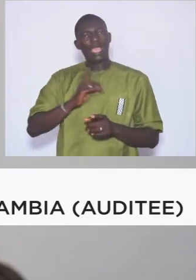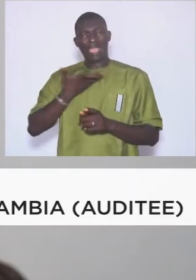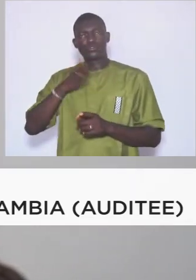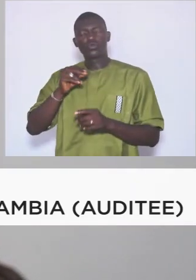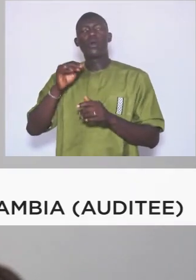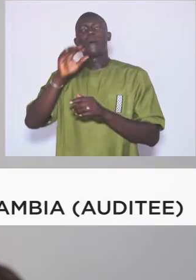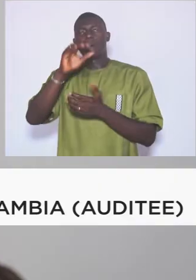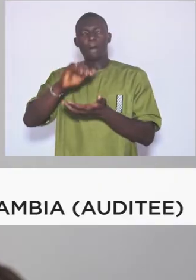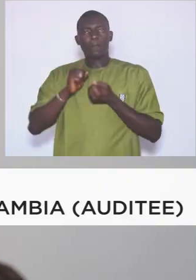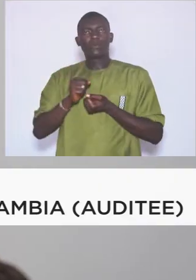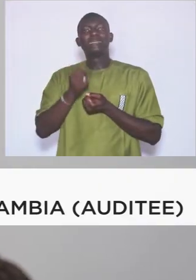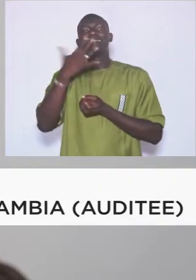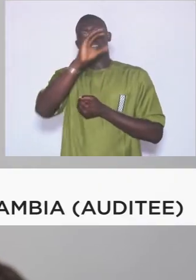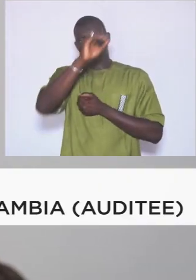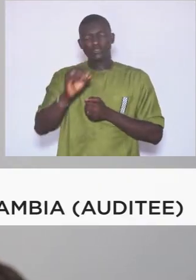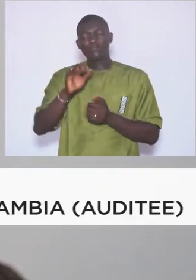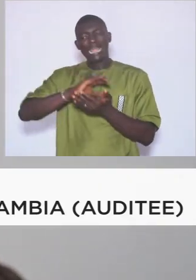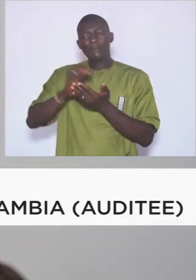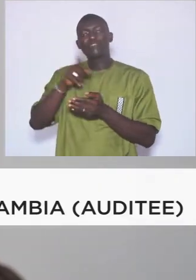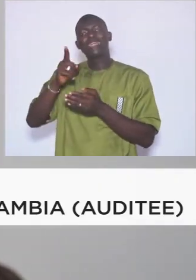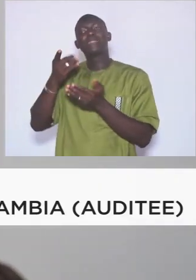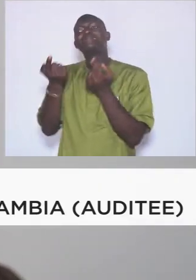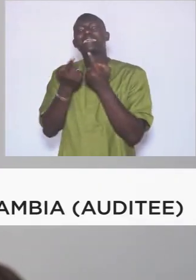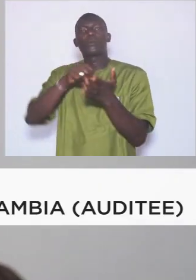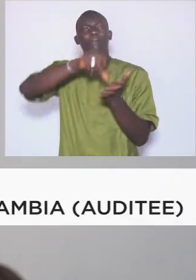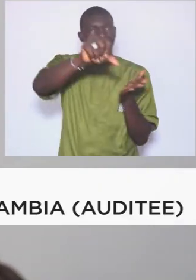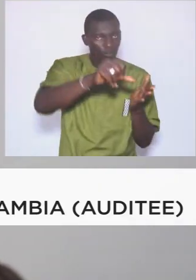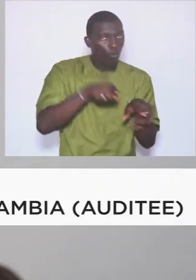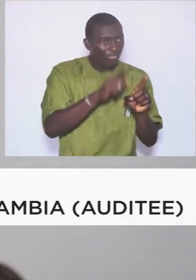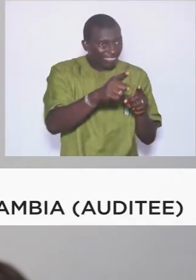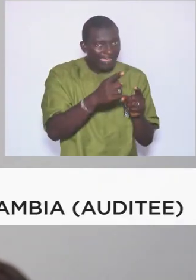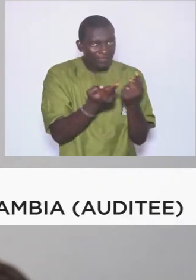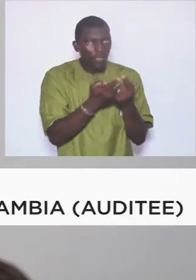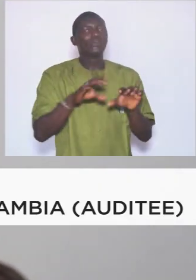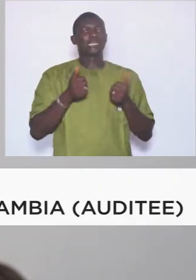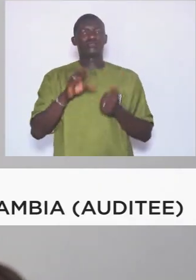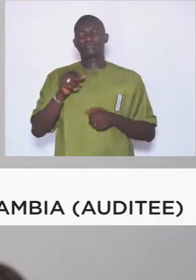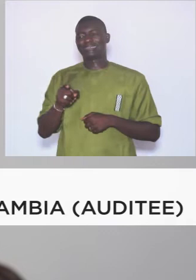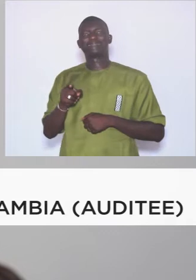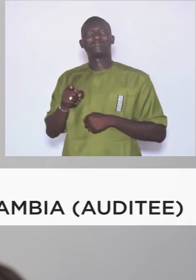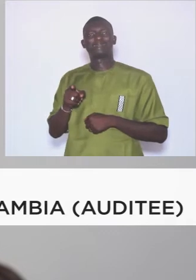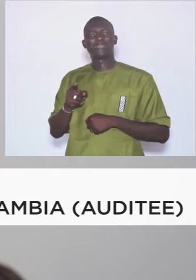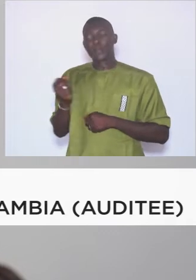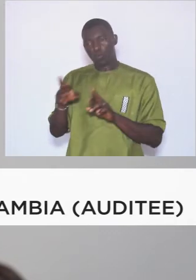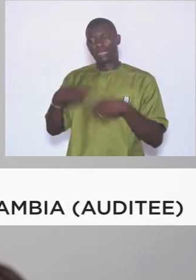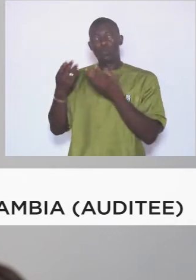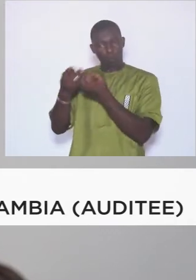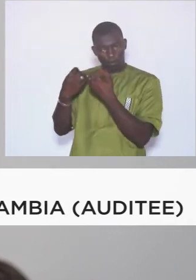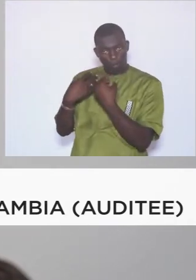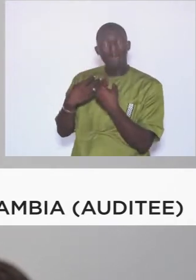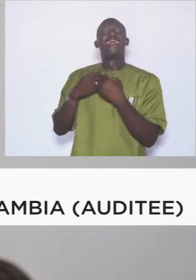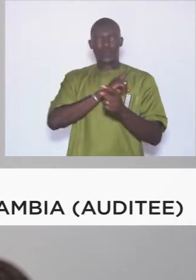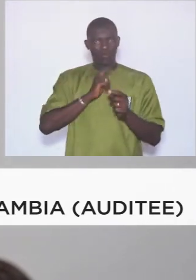10% of the amount of that purchase. So with that, with their intervention, we started doing that. And a lot of other issues that they came